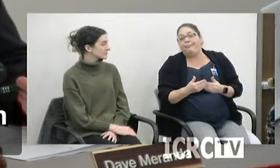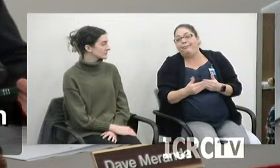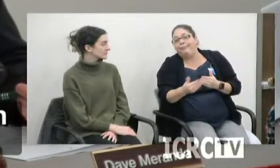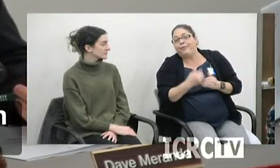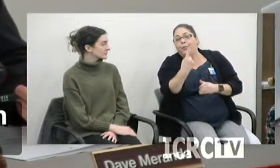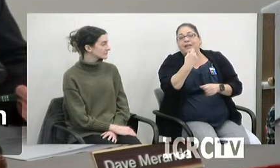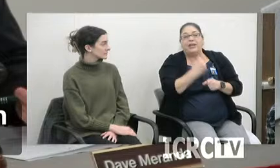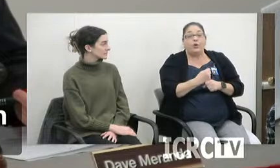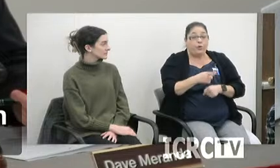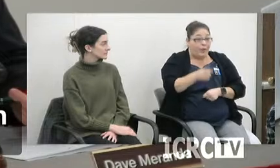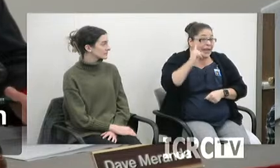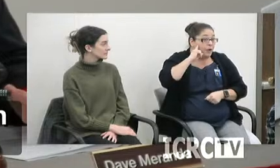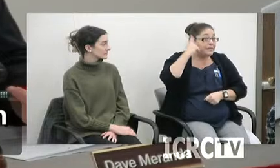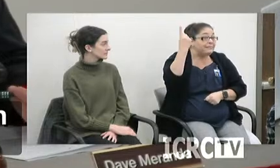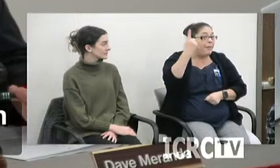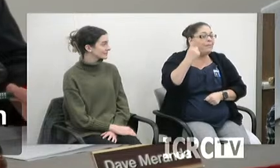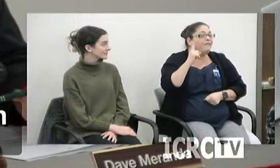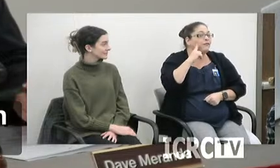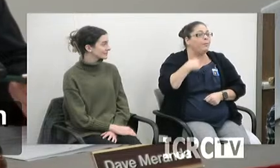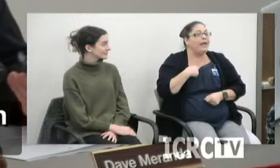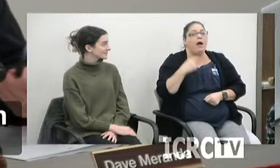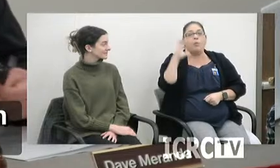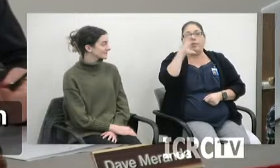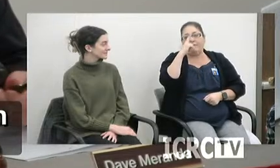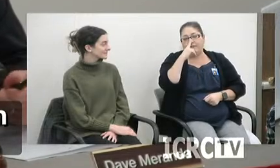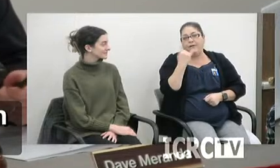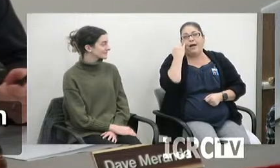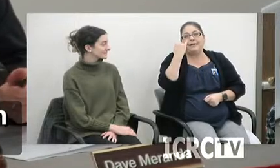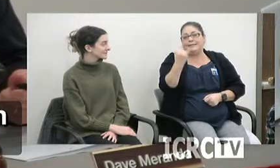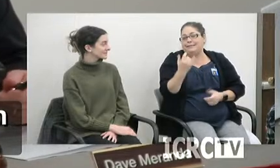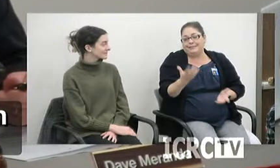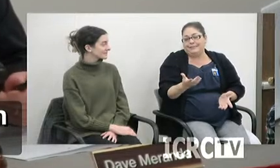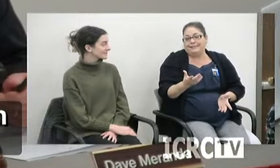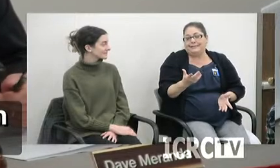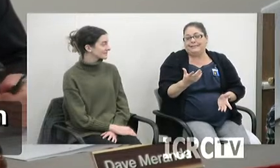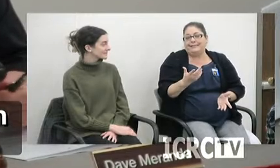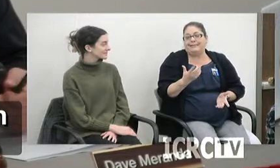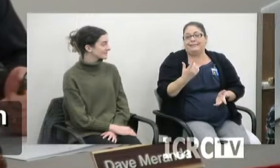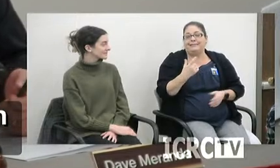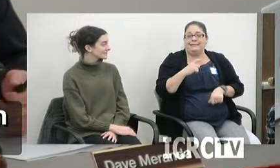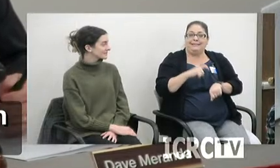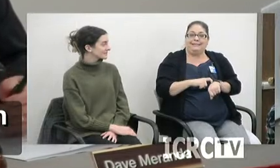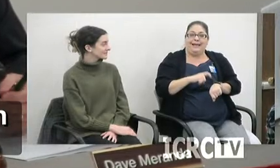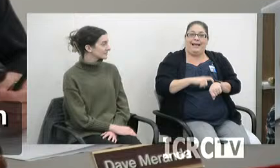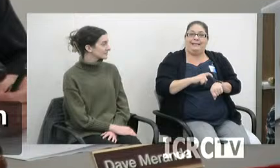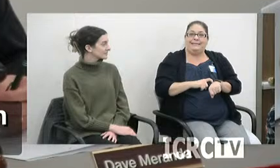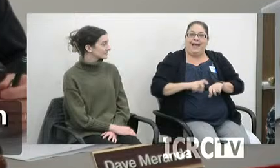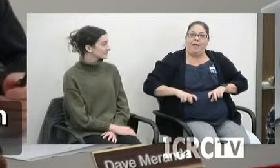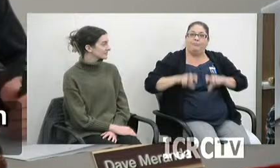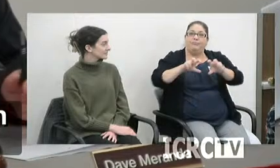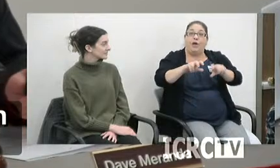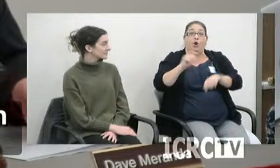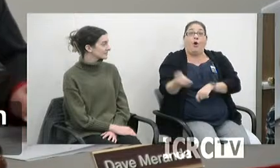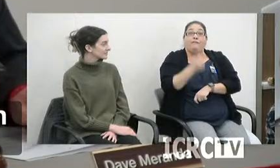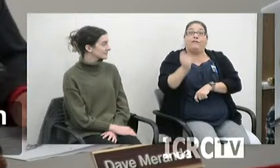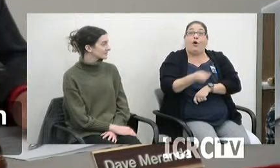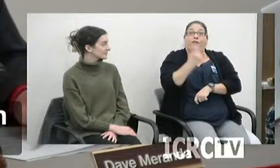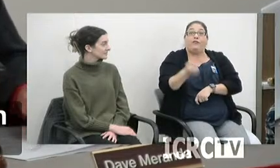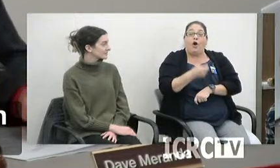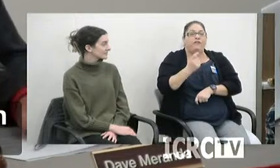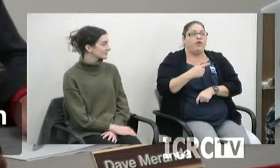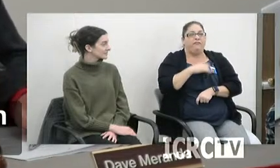anything, let me know. I'm always looking for ideas of something to put my time into, because you can only play so much golf.